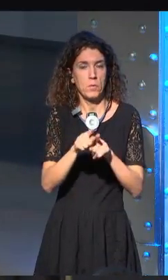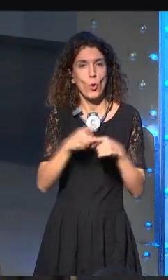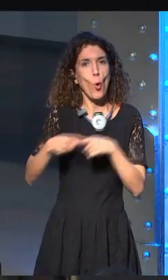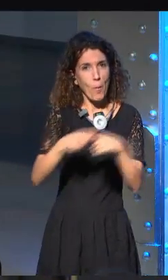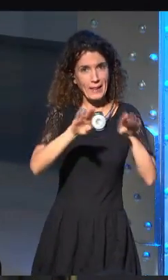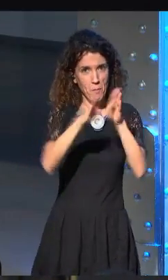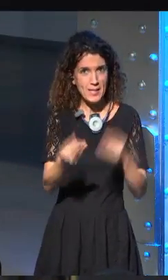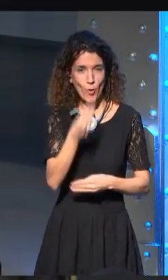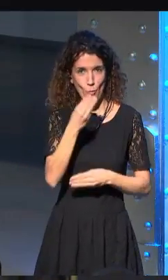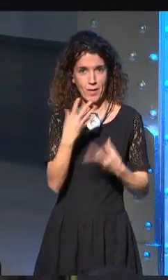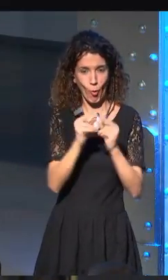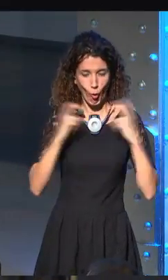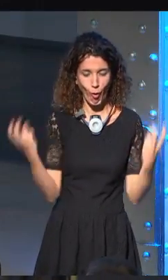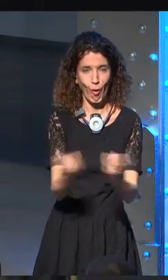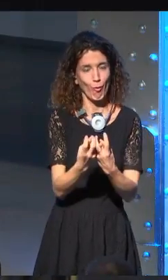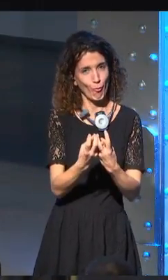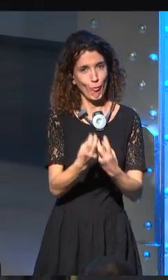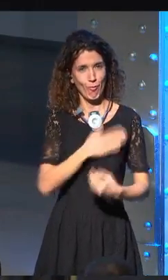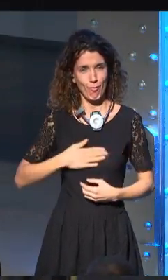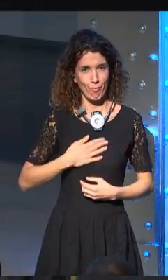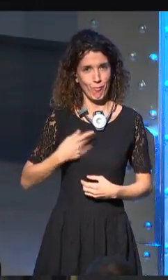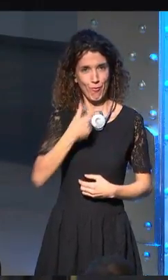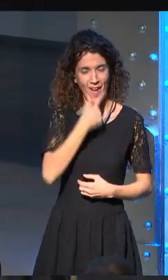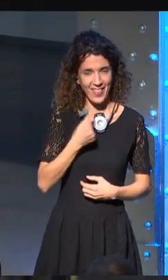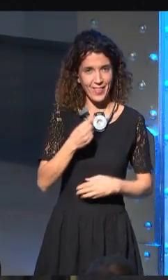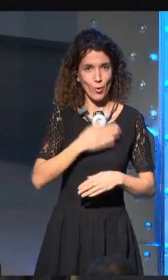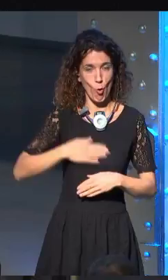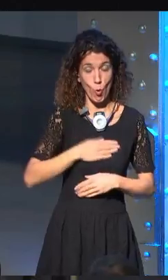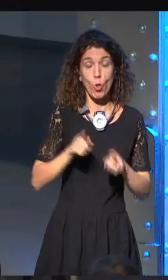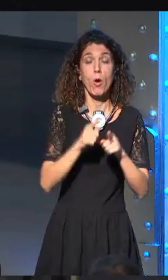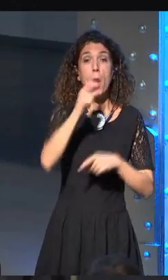with those you love, and many people do it every day without giving it much thought.